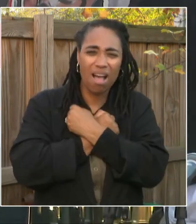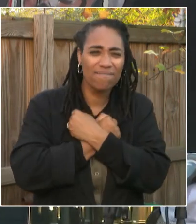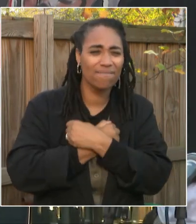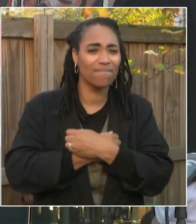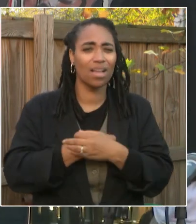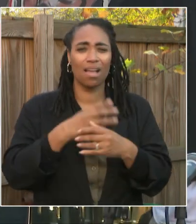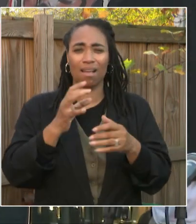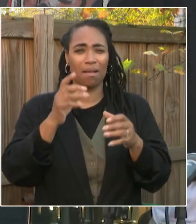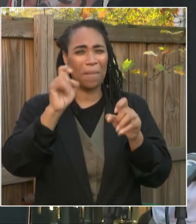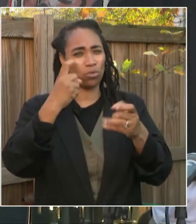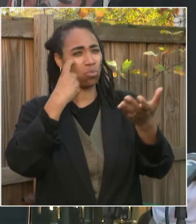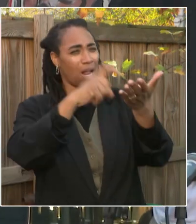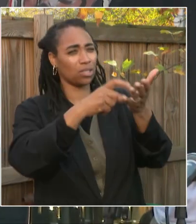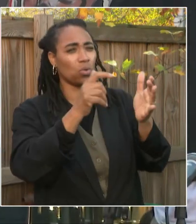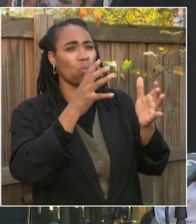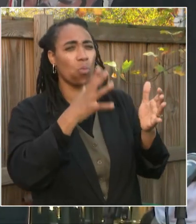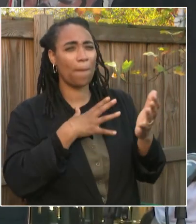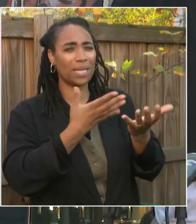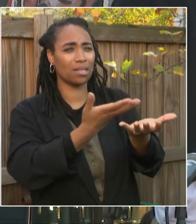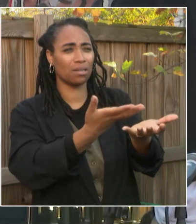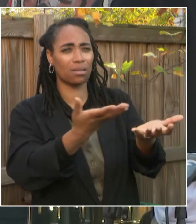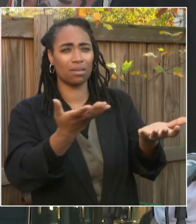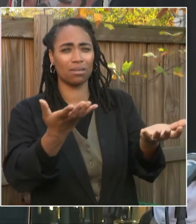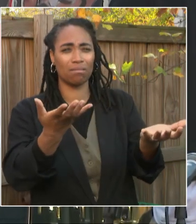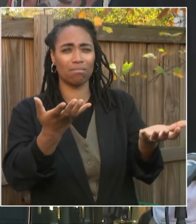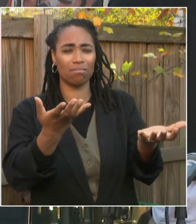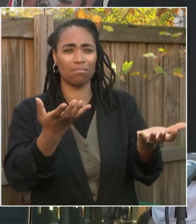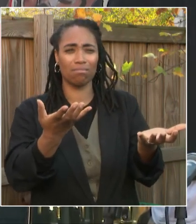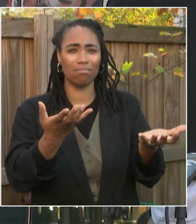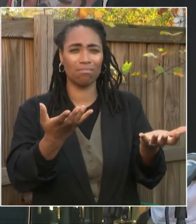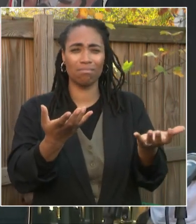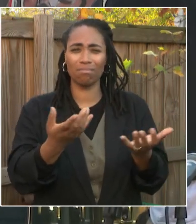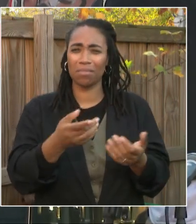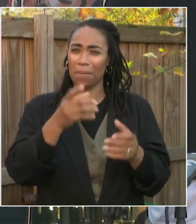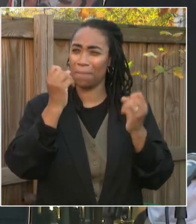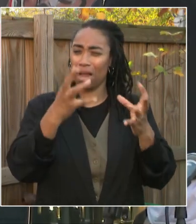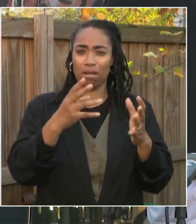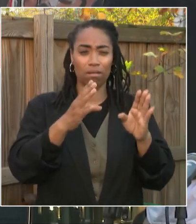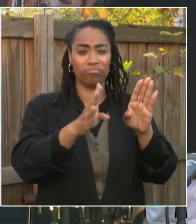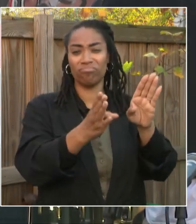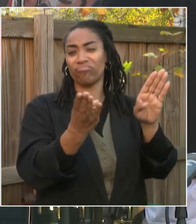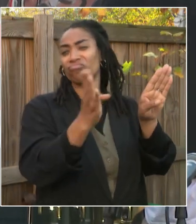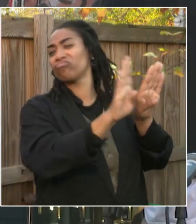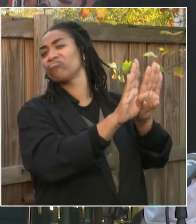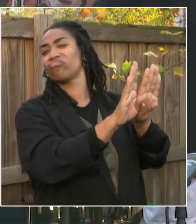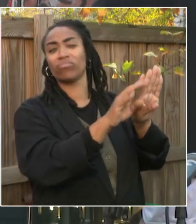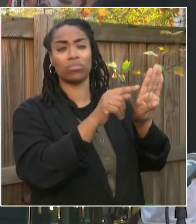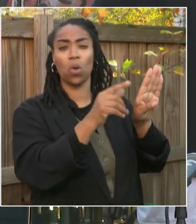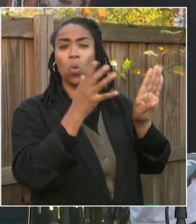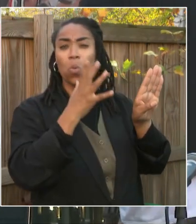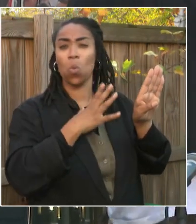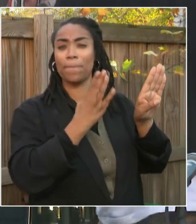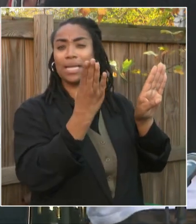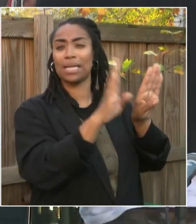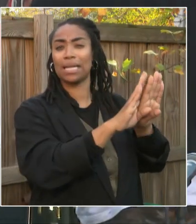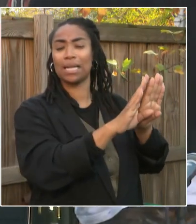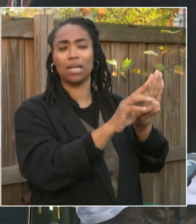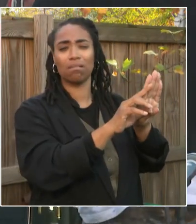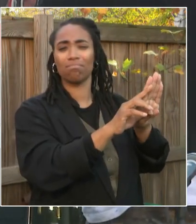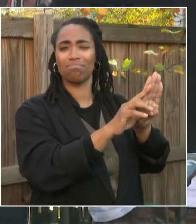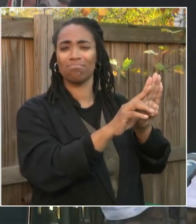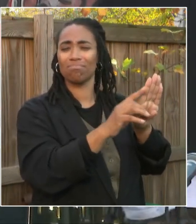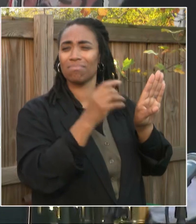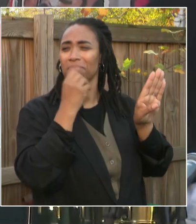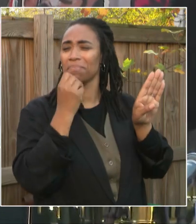nothing. But I wouldn't be standing here if it wasn't for this music. And it wasn't for the people here in our city. Like to thank